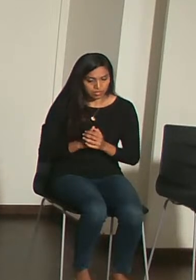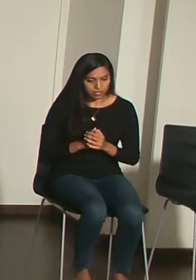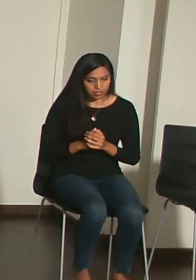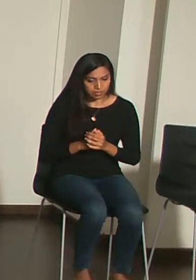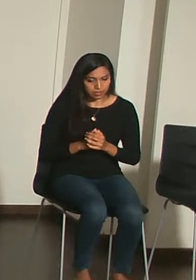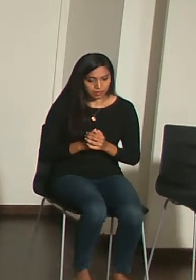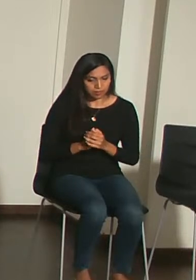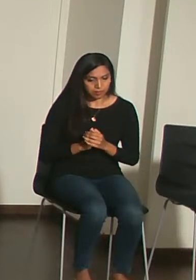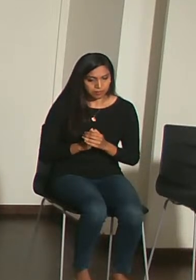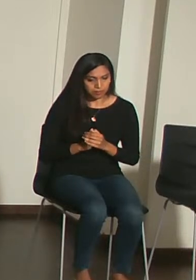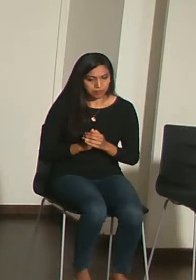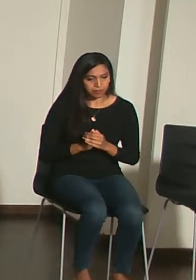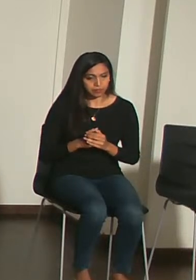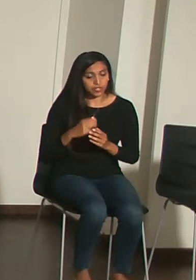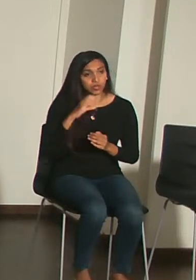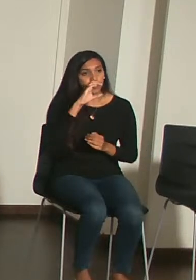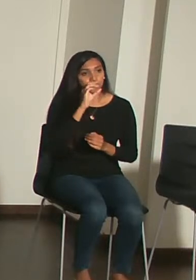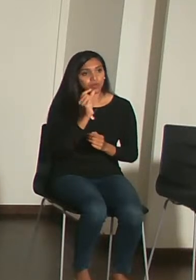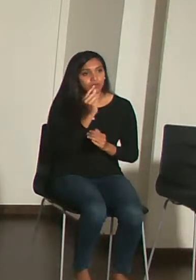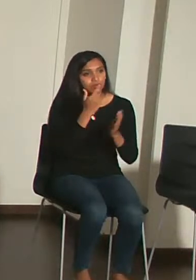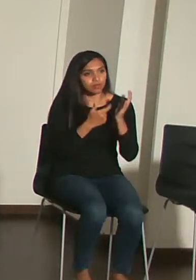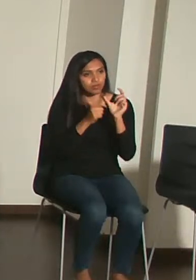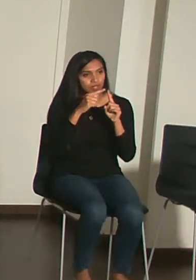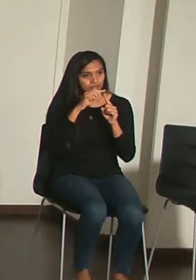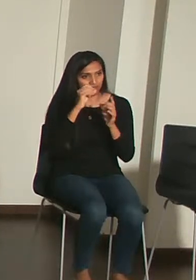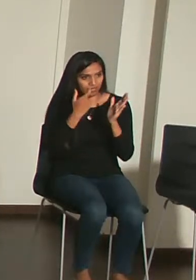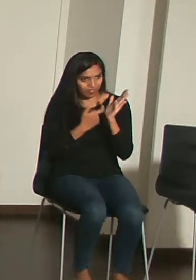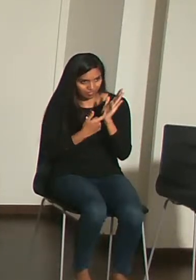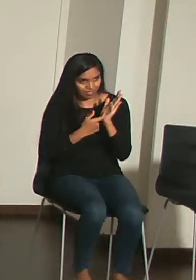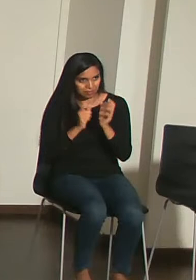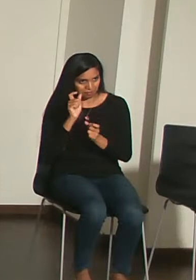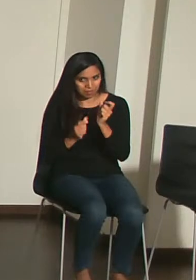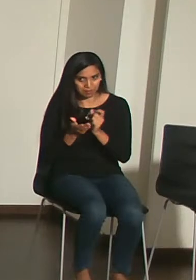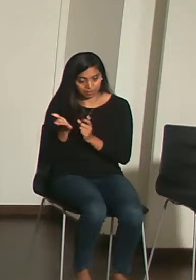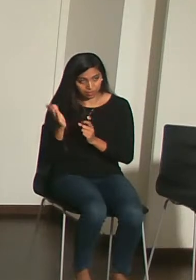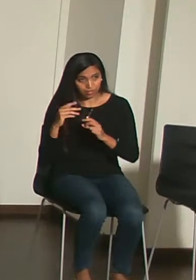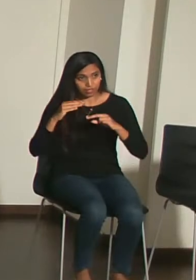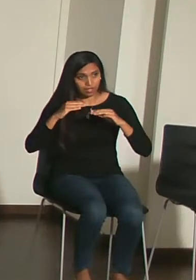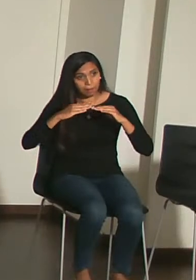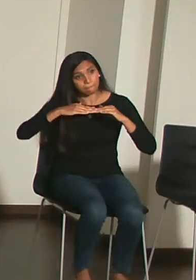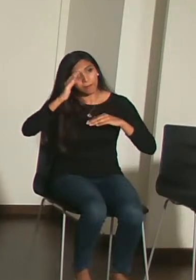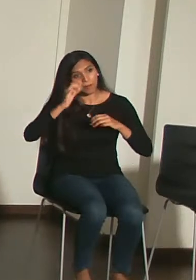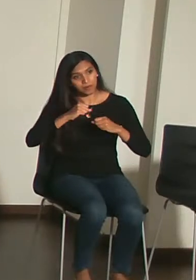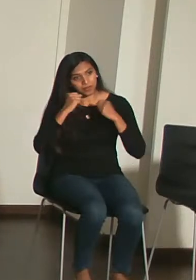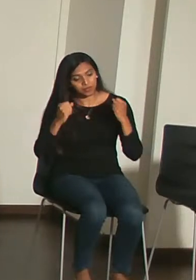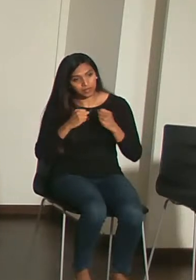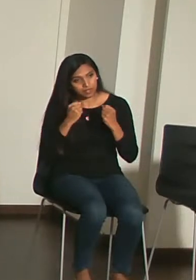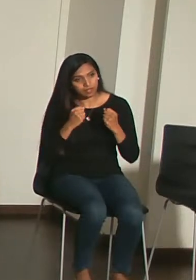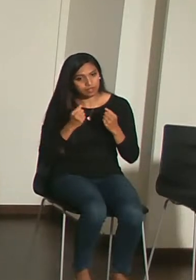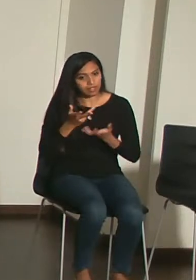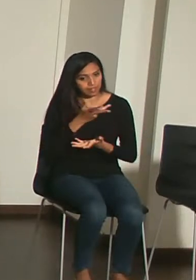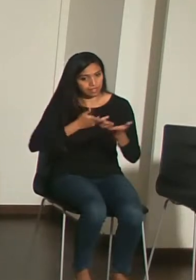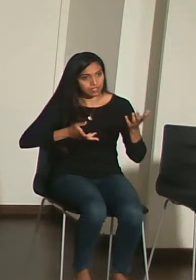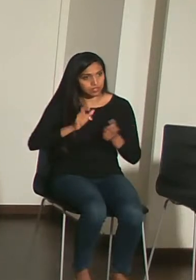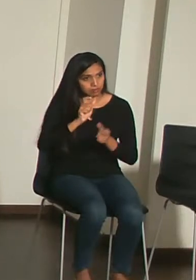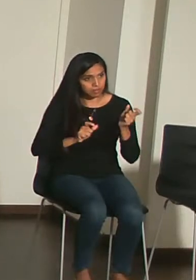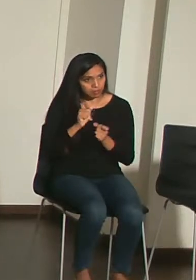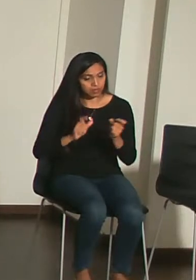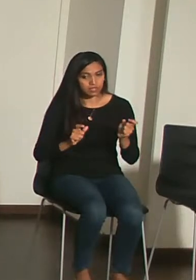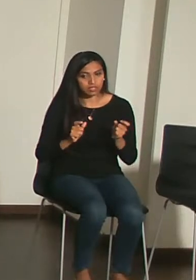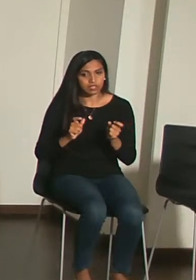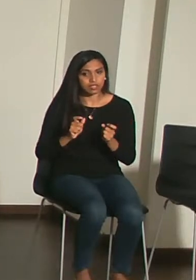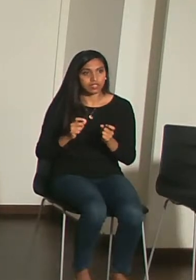our curatorial staff that do guided tours and engage with visitors